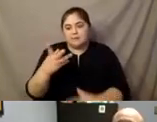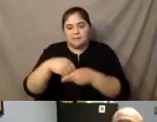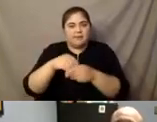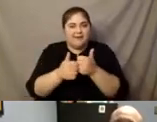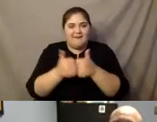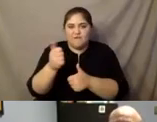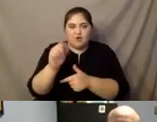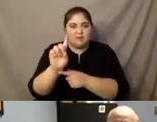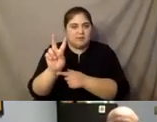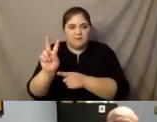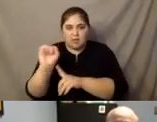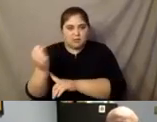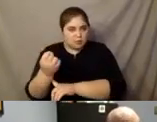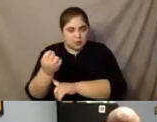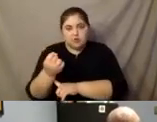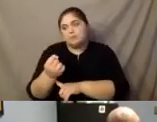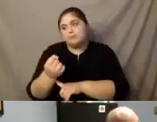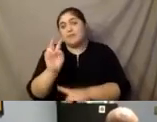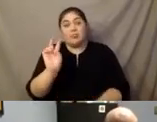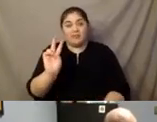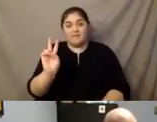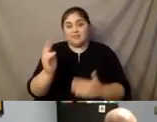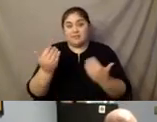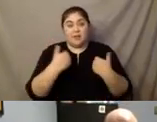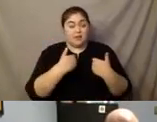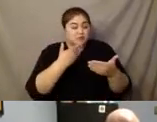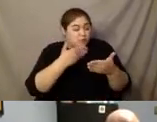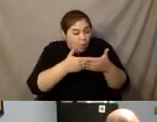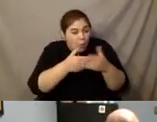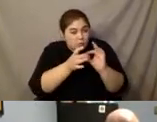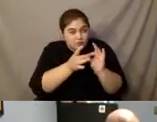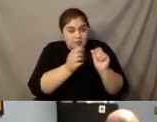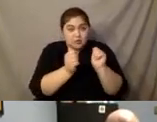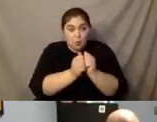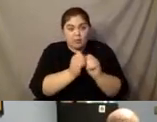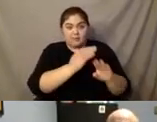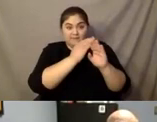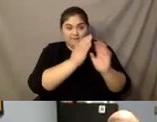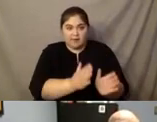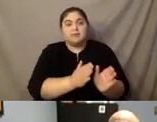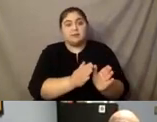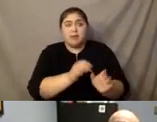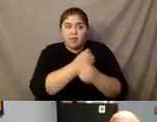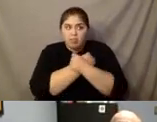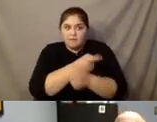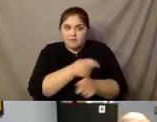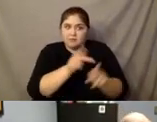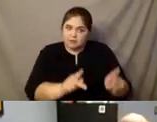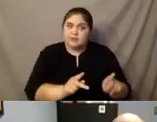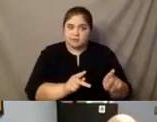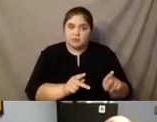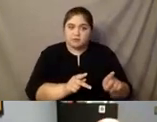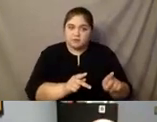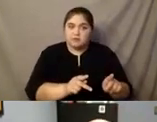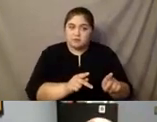case, where the victim has a very close relationship with the defendant and they love them. There's